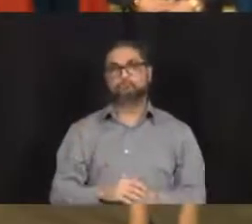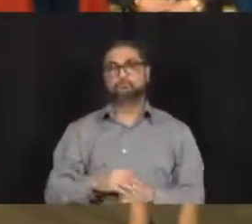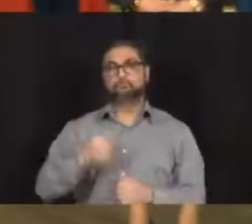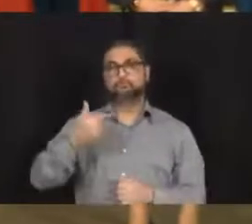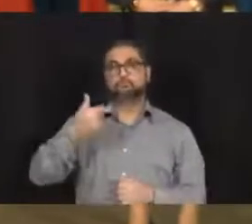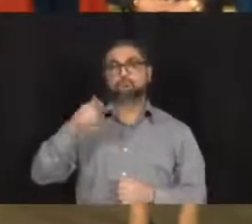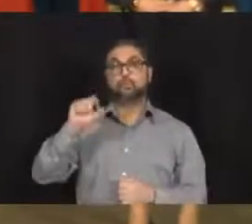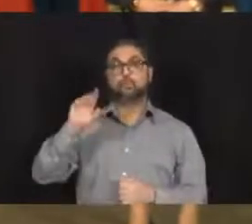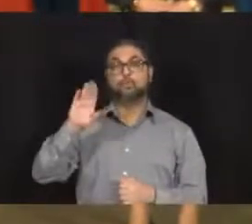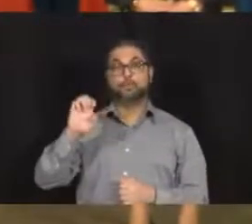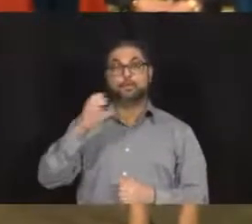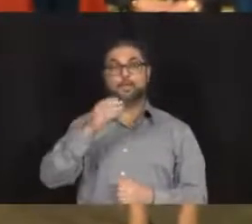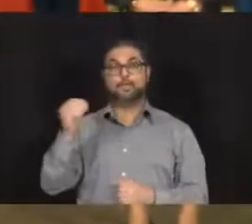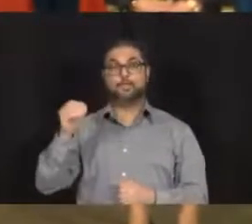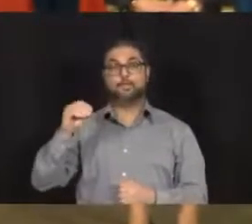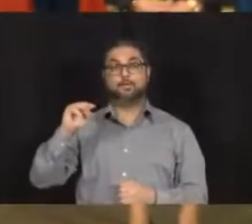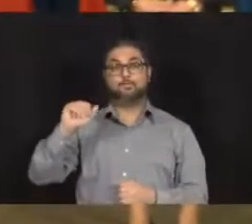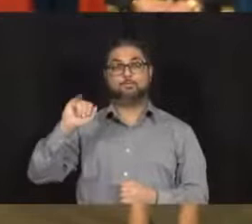go ahead.